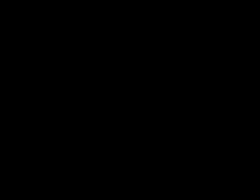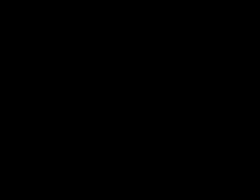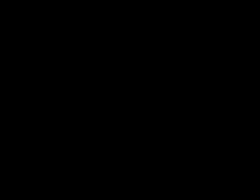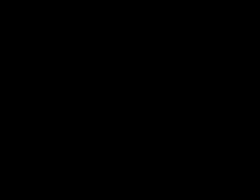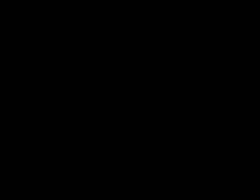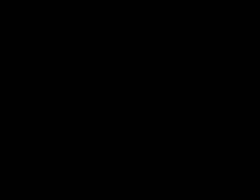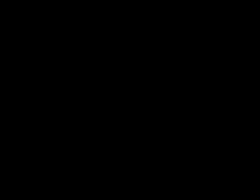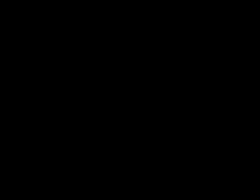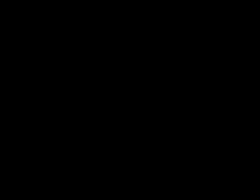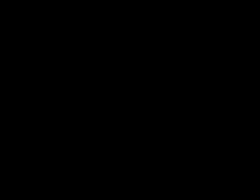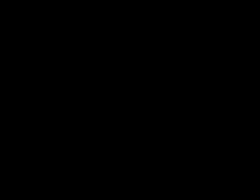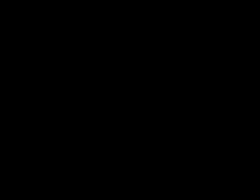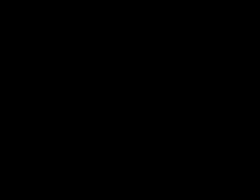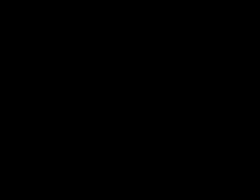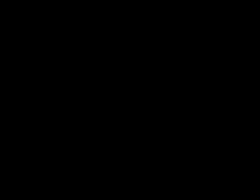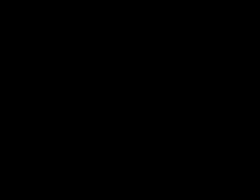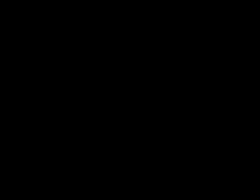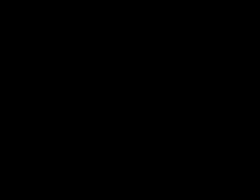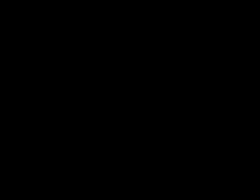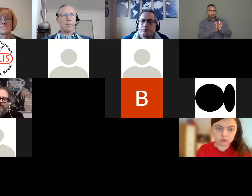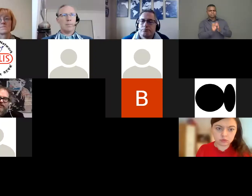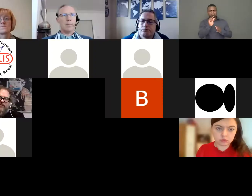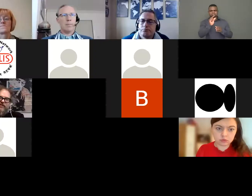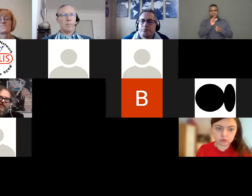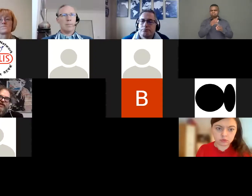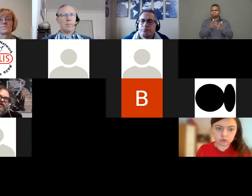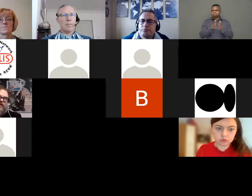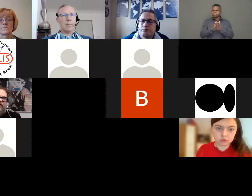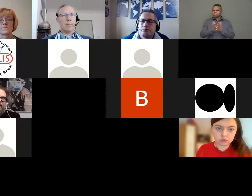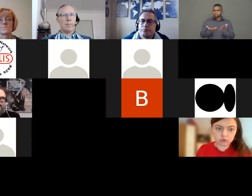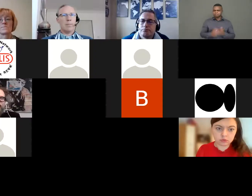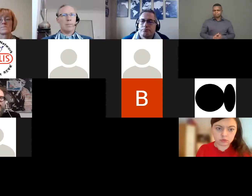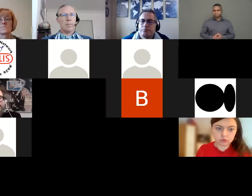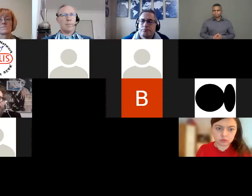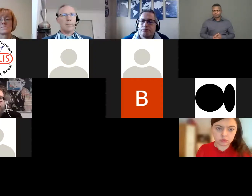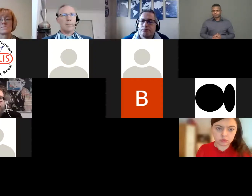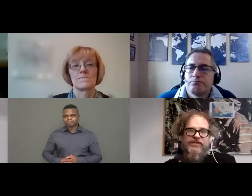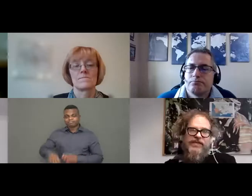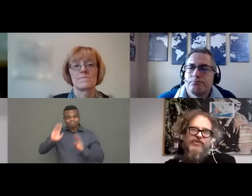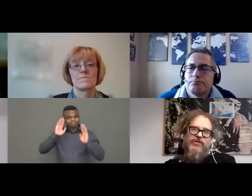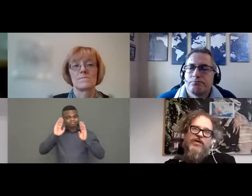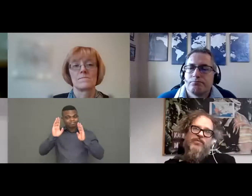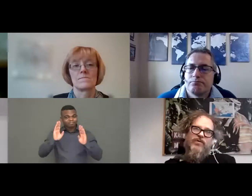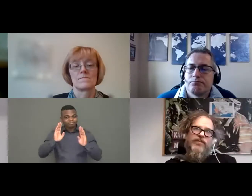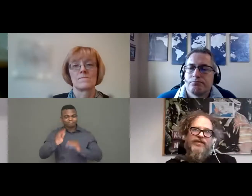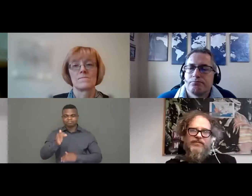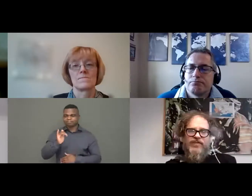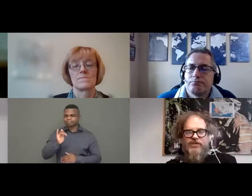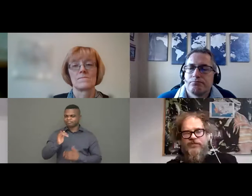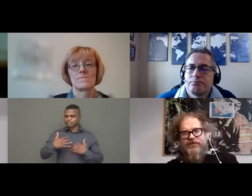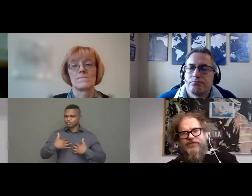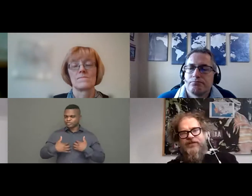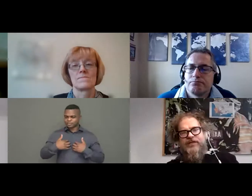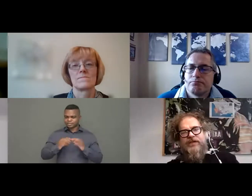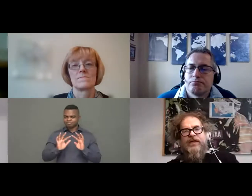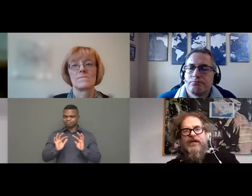Hello, everybody. Yes, thanks for this really interesting seminar here. So my name is Teemu Sokka. I'm program manager